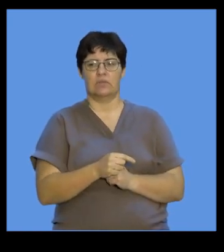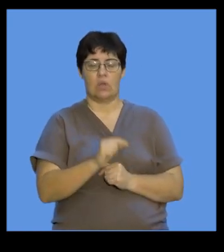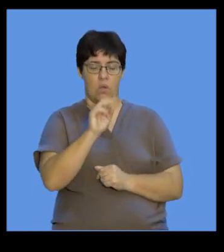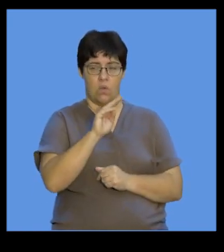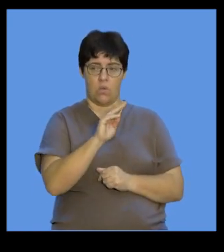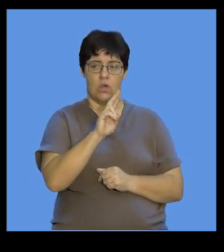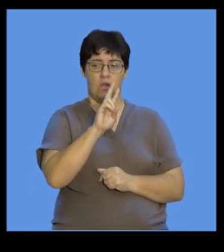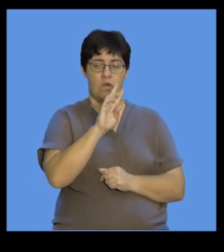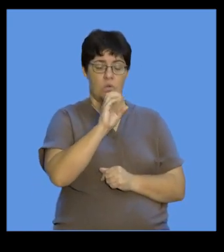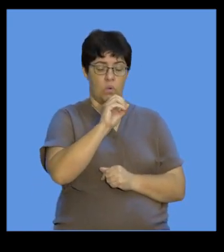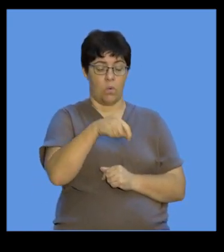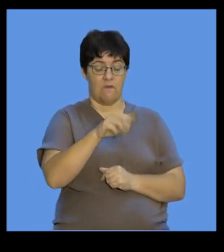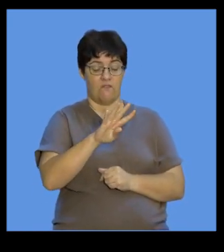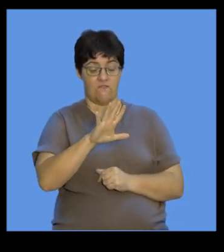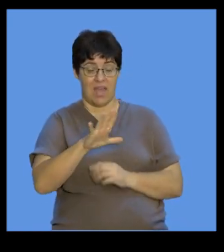There we go.